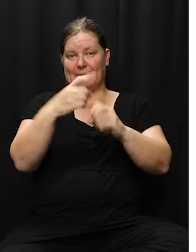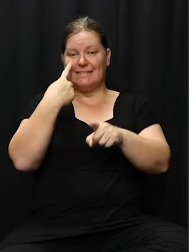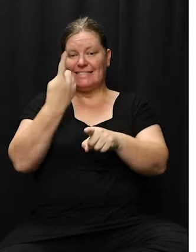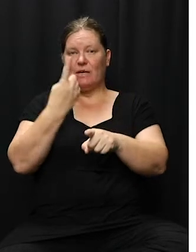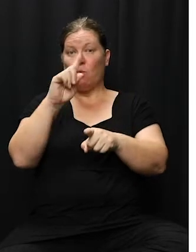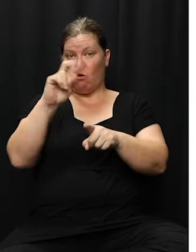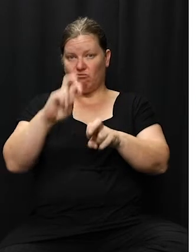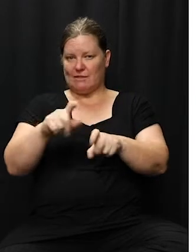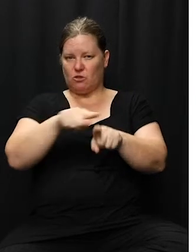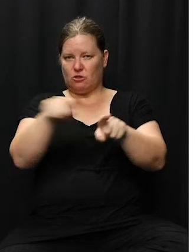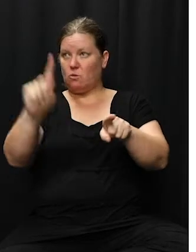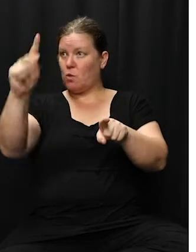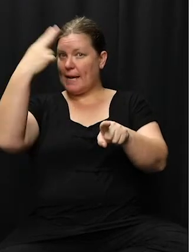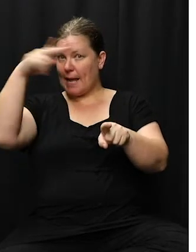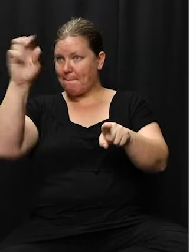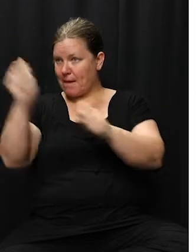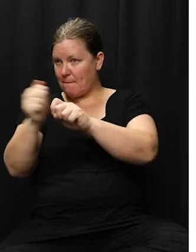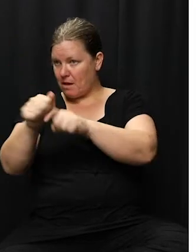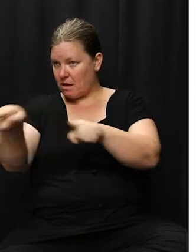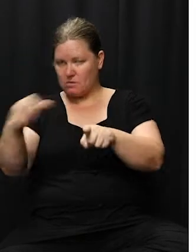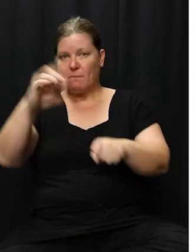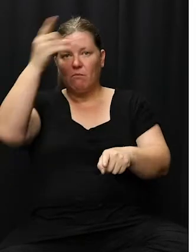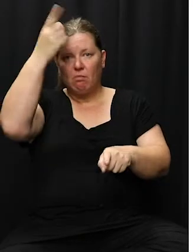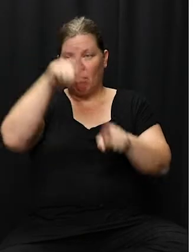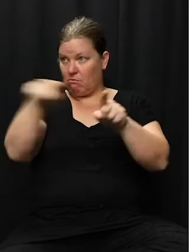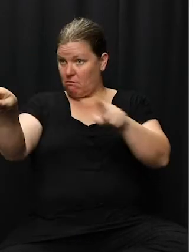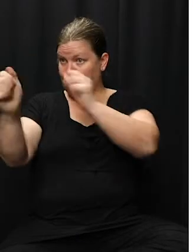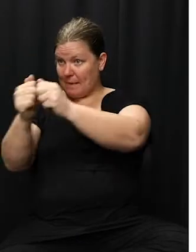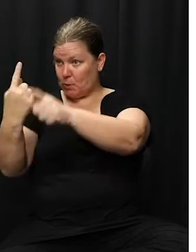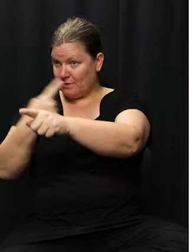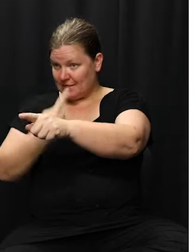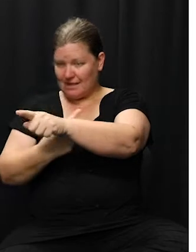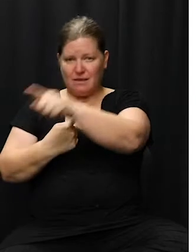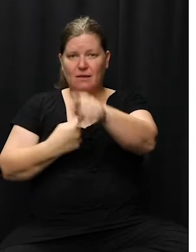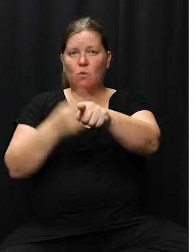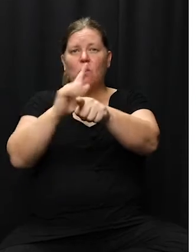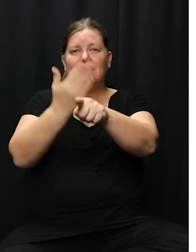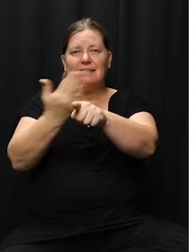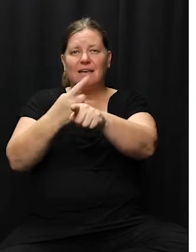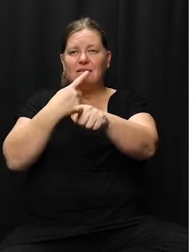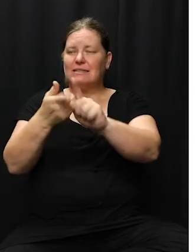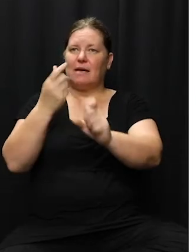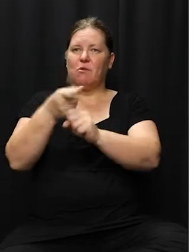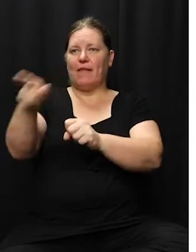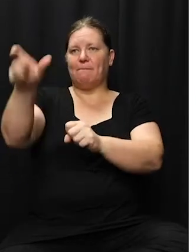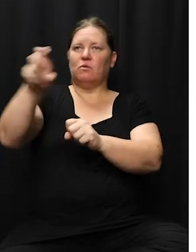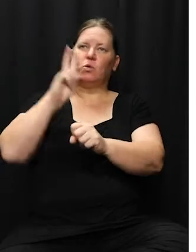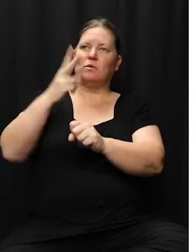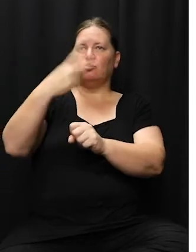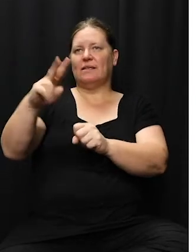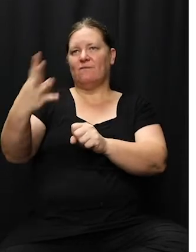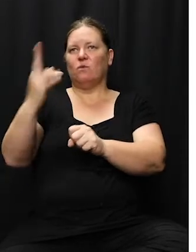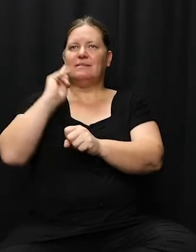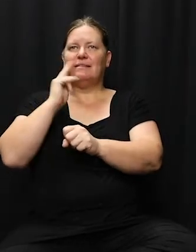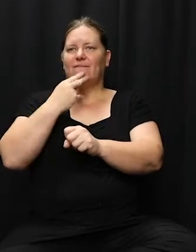Excel chart, and you can say the name of the paper. I'm not just making this up. This is the paper. This is how this person